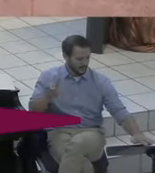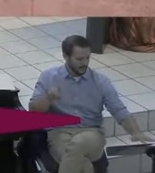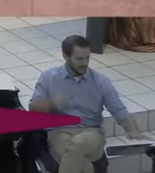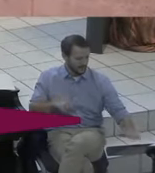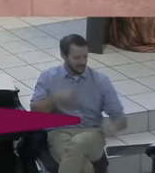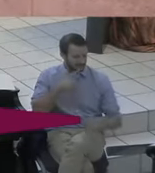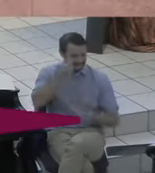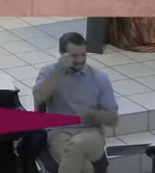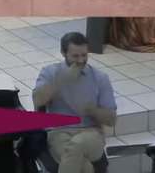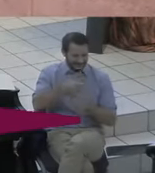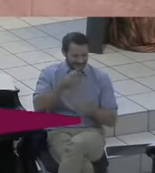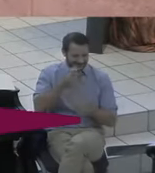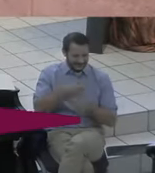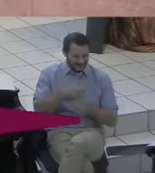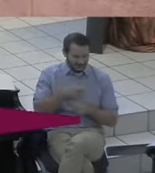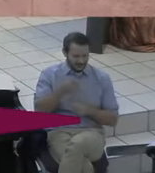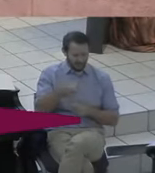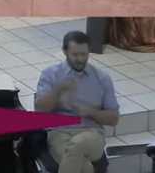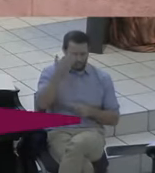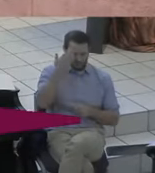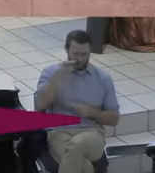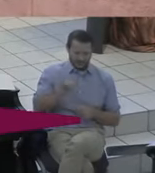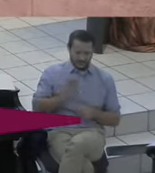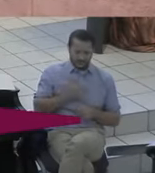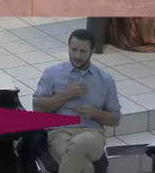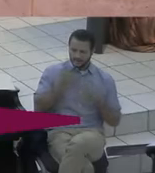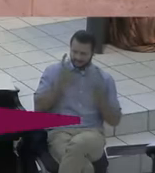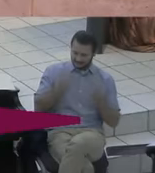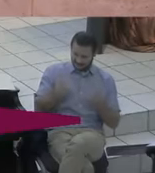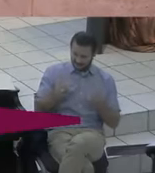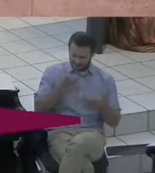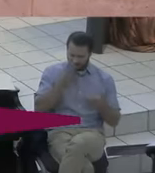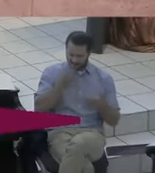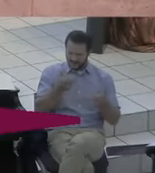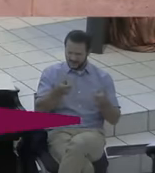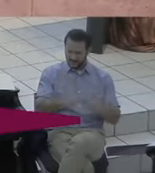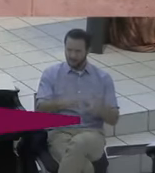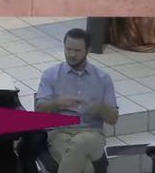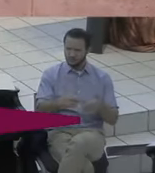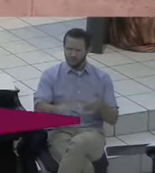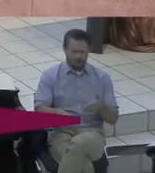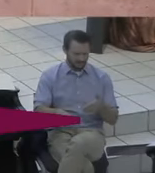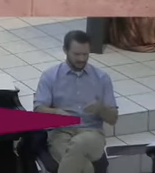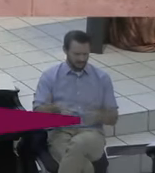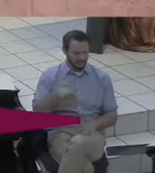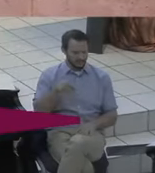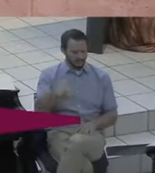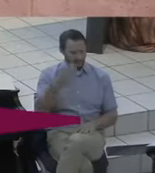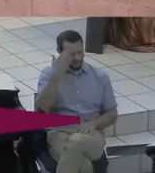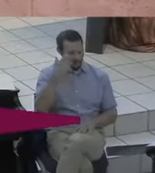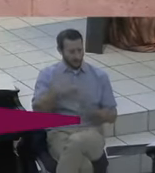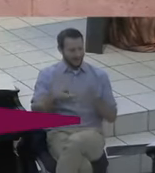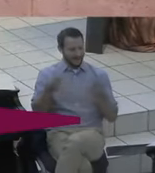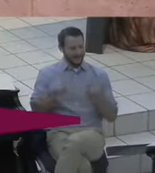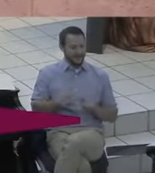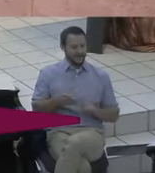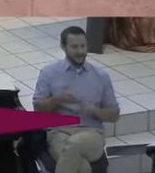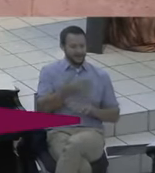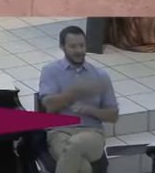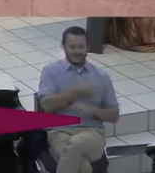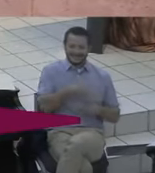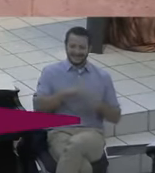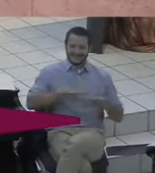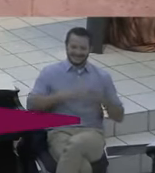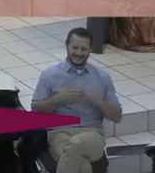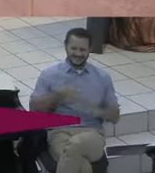Siblings, you know that our visit to you produced results. You know what happened earlier in the city of